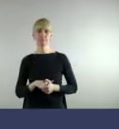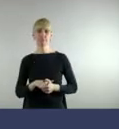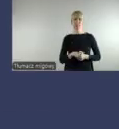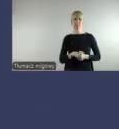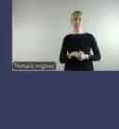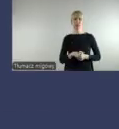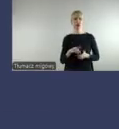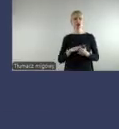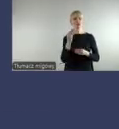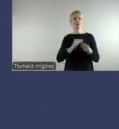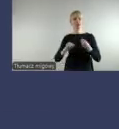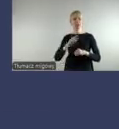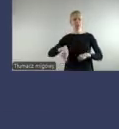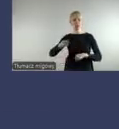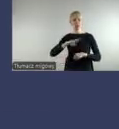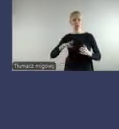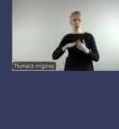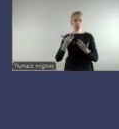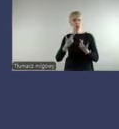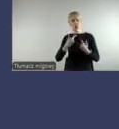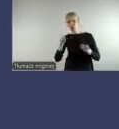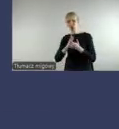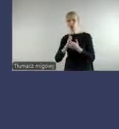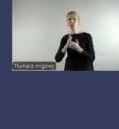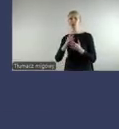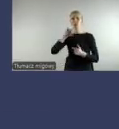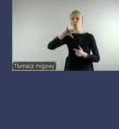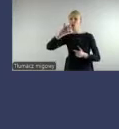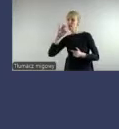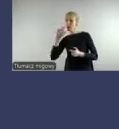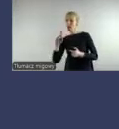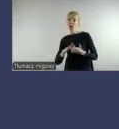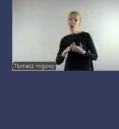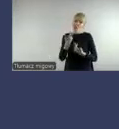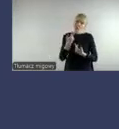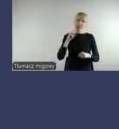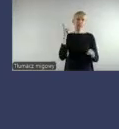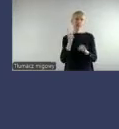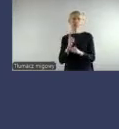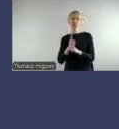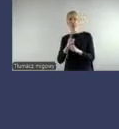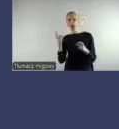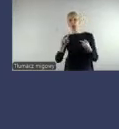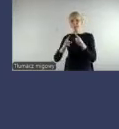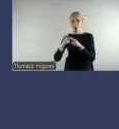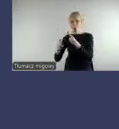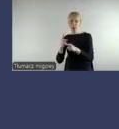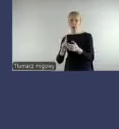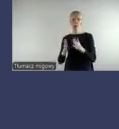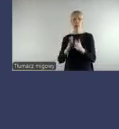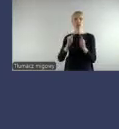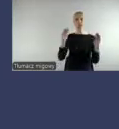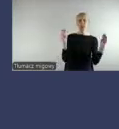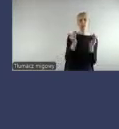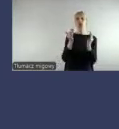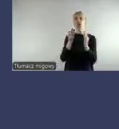of political decisions decreasing and increasing again the counties in Norway. So the county